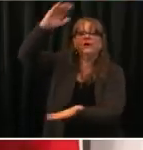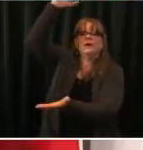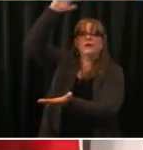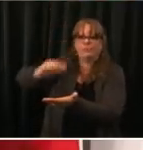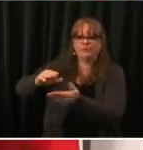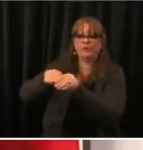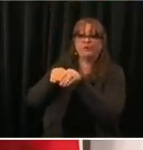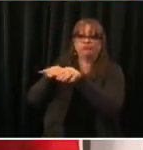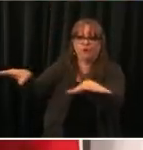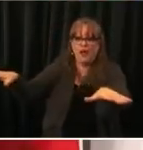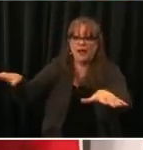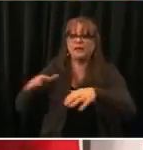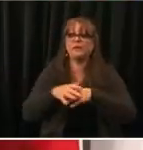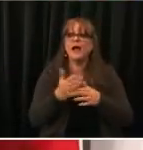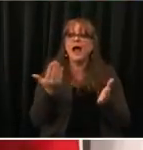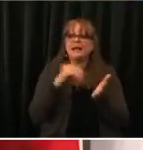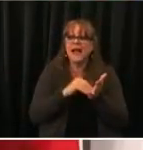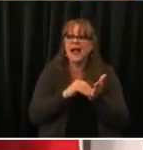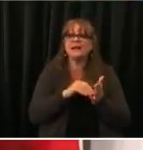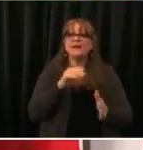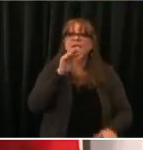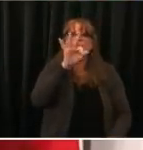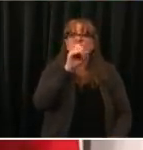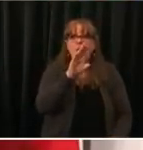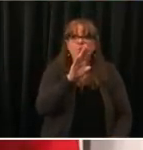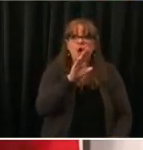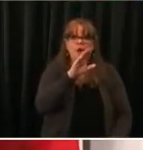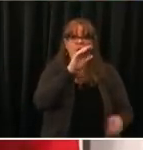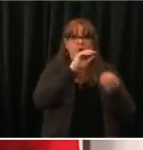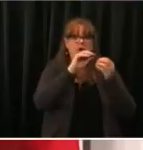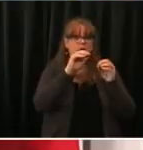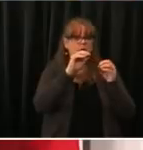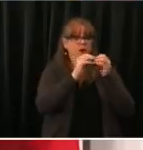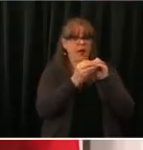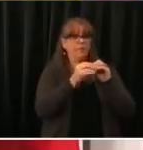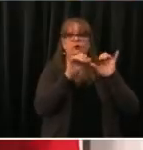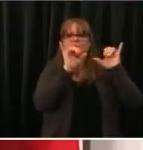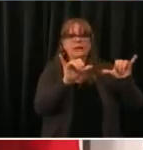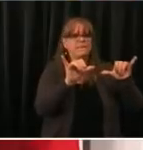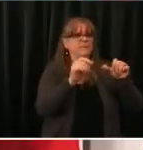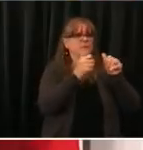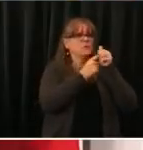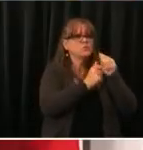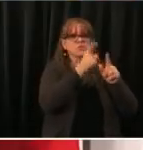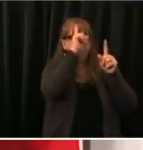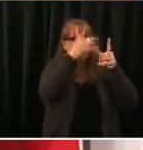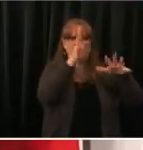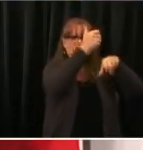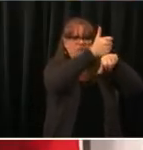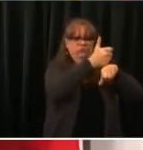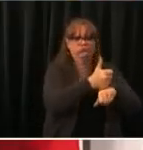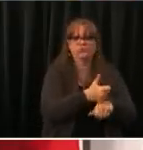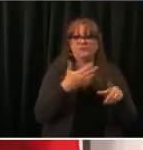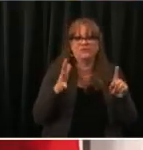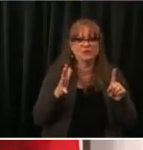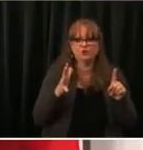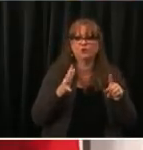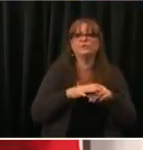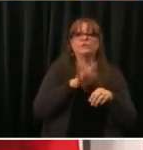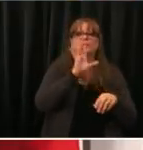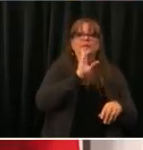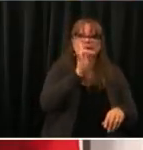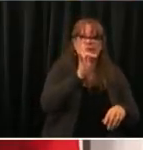affect February numbers. We're confident putting out what we put out today. We'll get it done. We'll protect at least 70% of people aged 70 and up by the end of February.